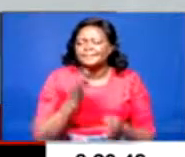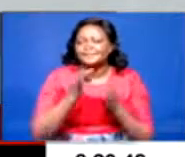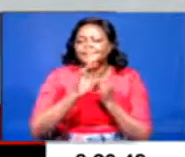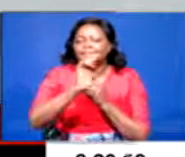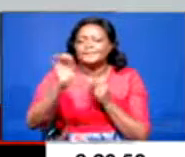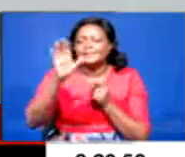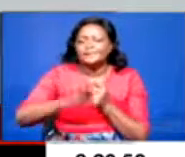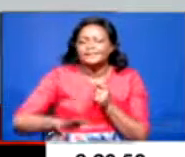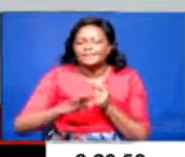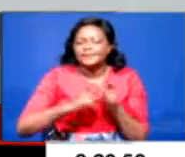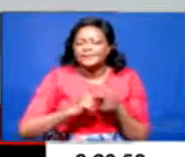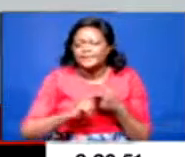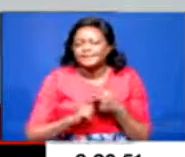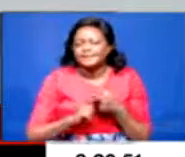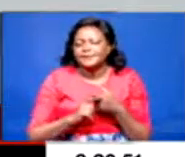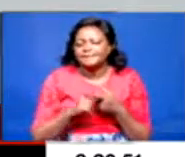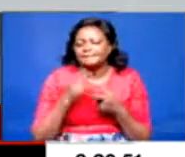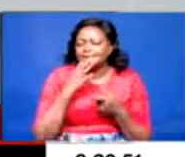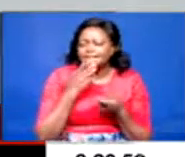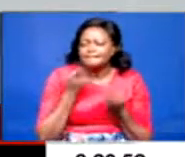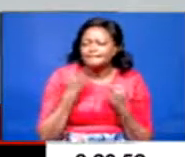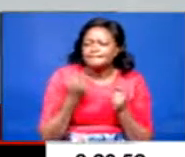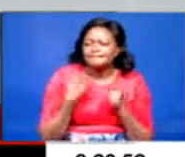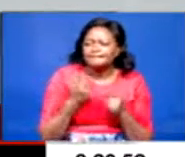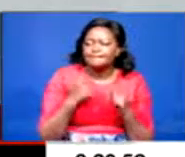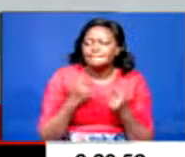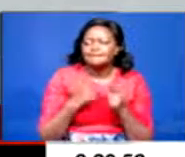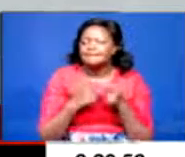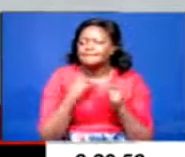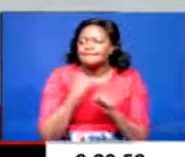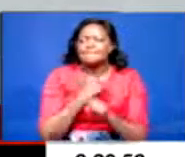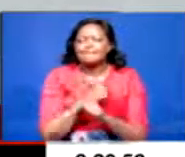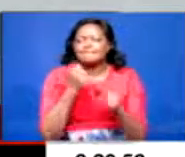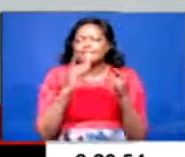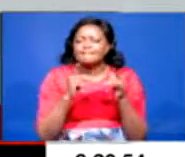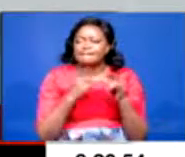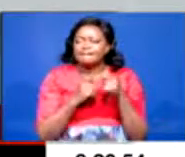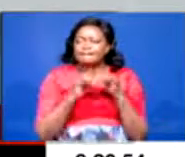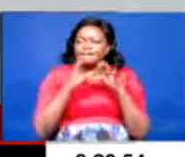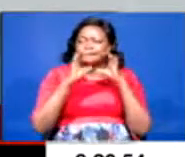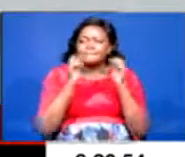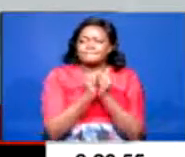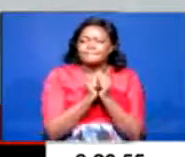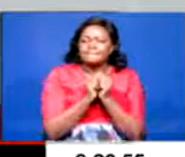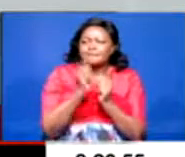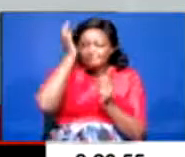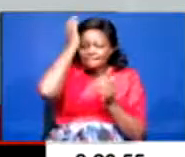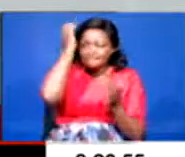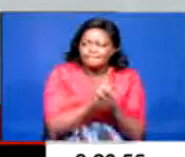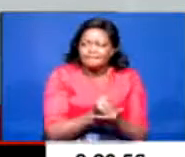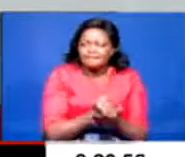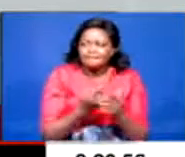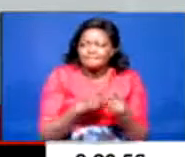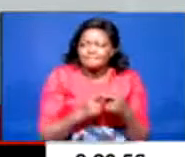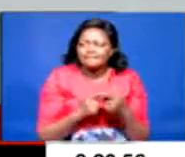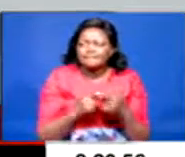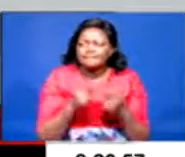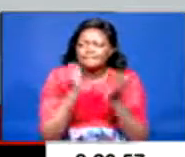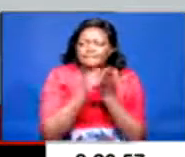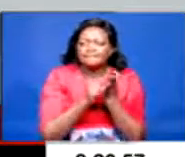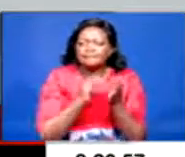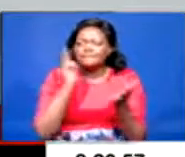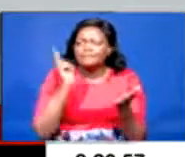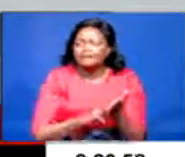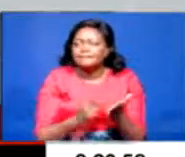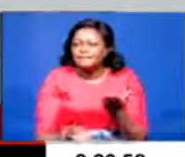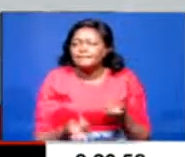Mm. And then I look and I try and it doesn't work. I communicate to headquarters and tell them our KIMS kits have failed. And they